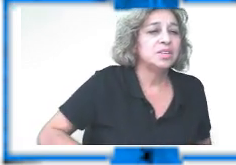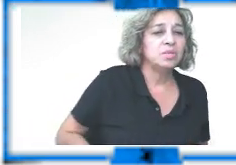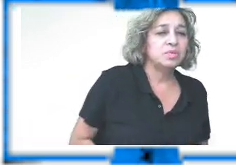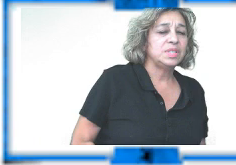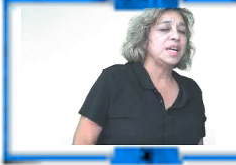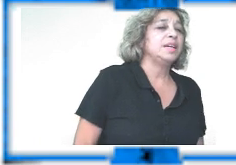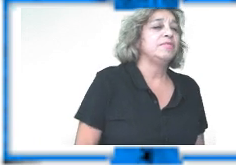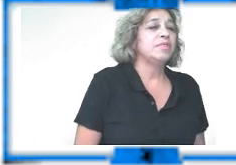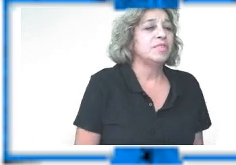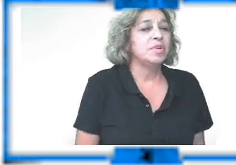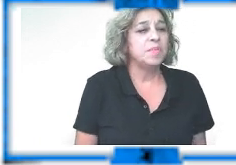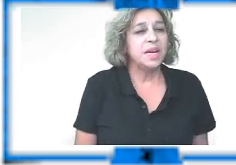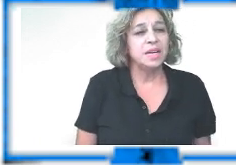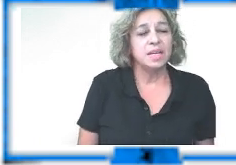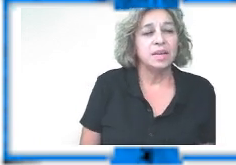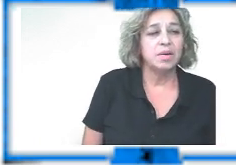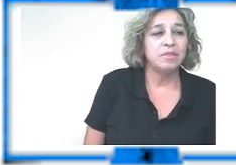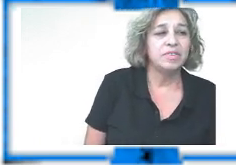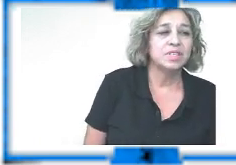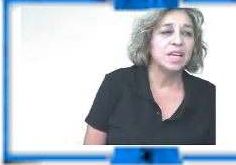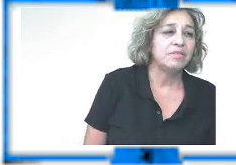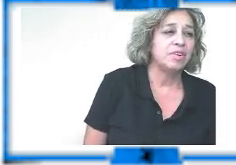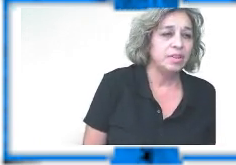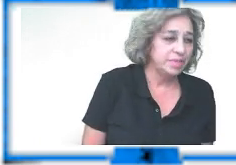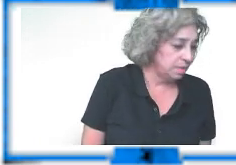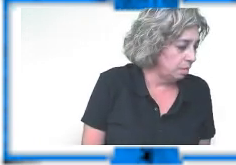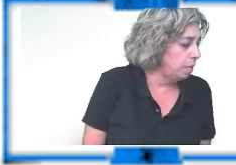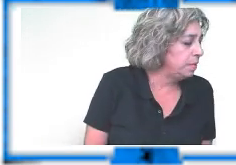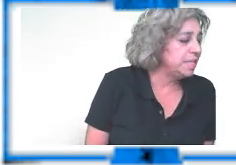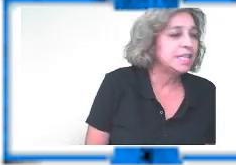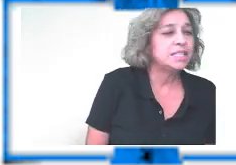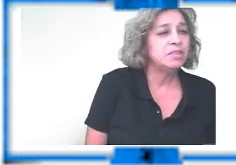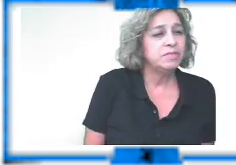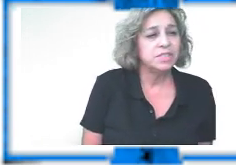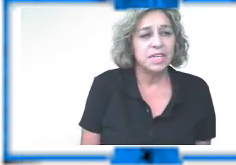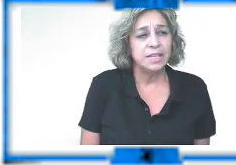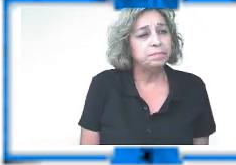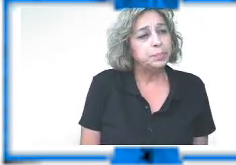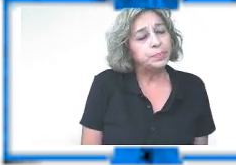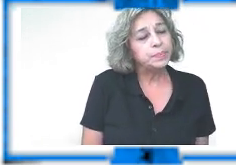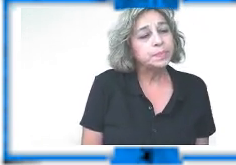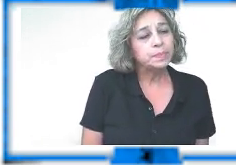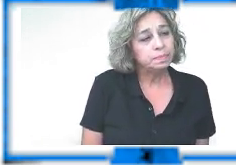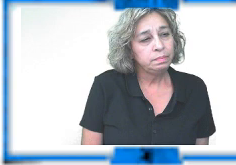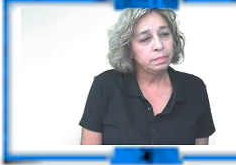It's so sad for humanity. I feel sad for all of us. He says, don't feel sad.